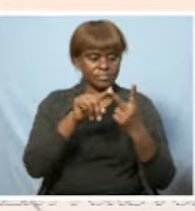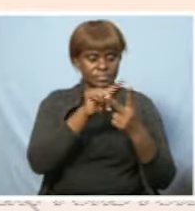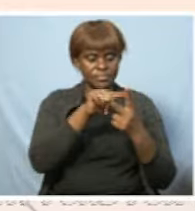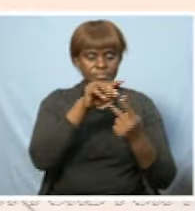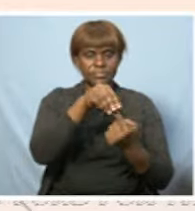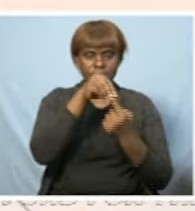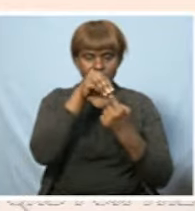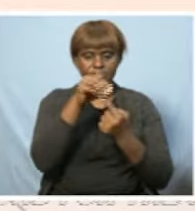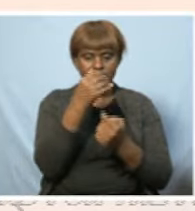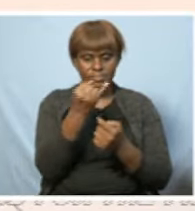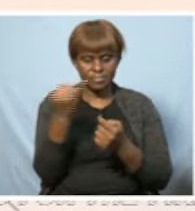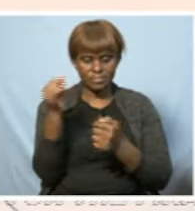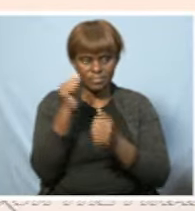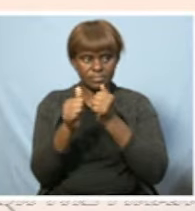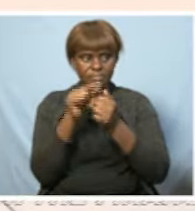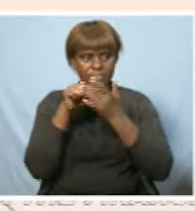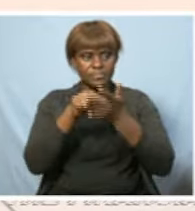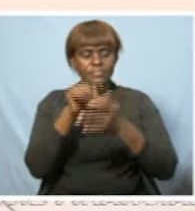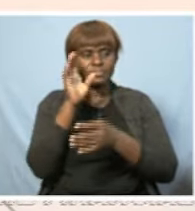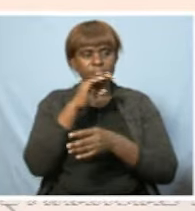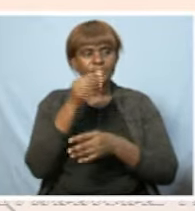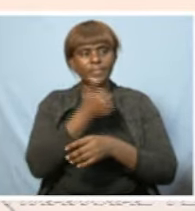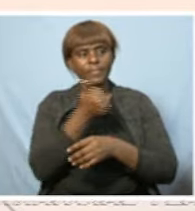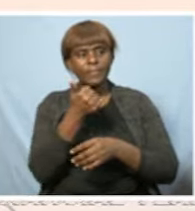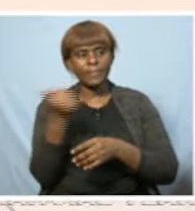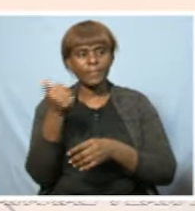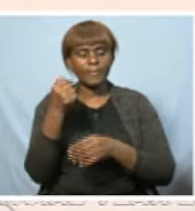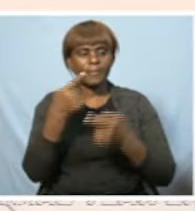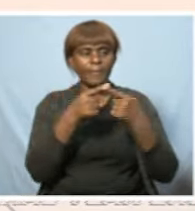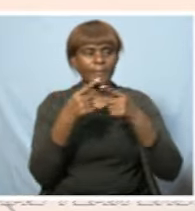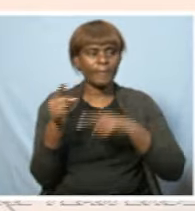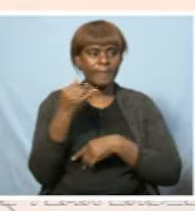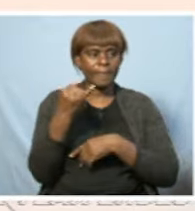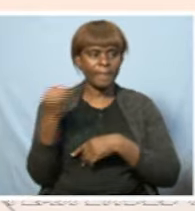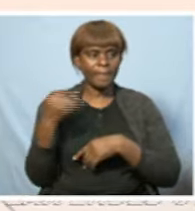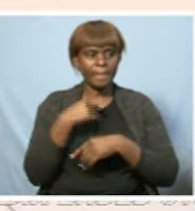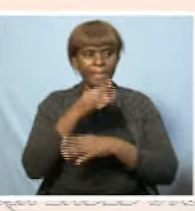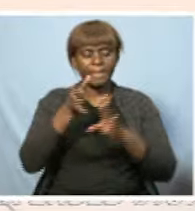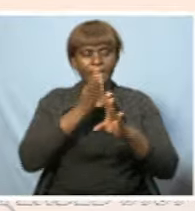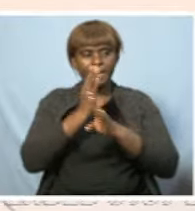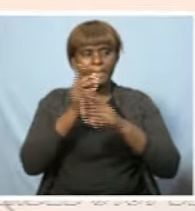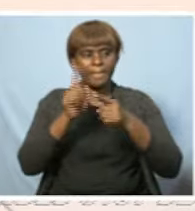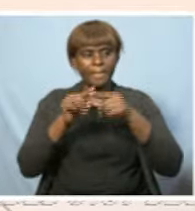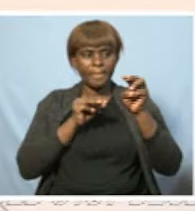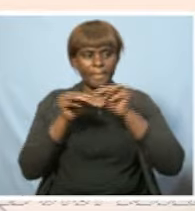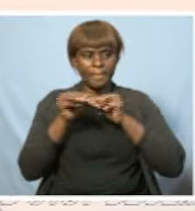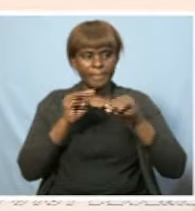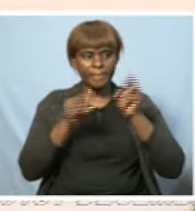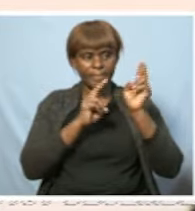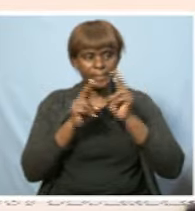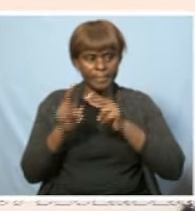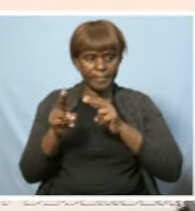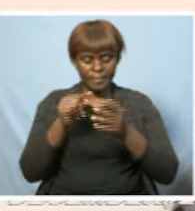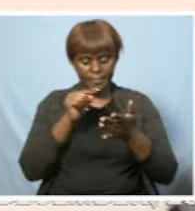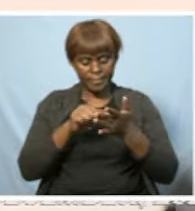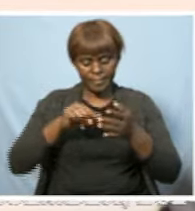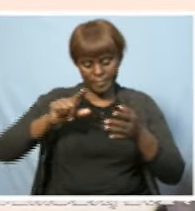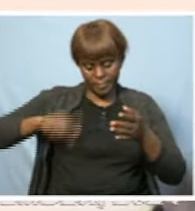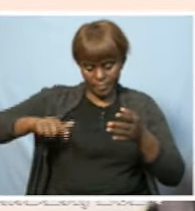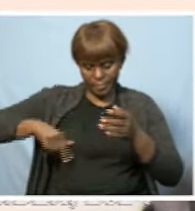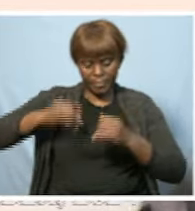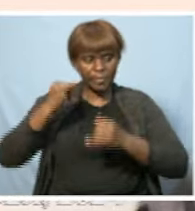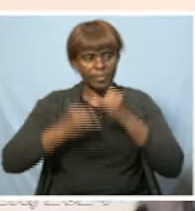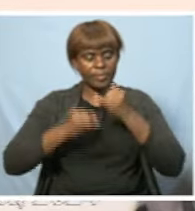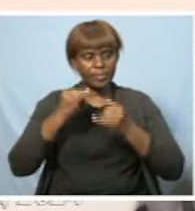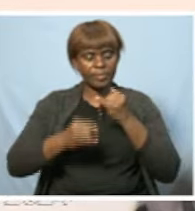issues which were cited for, and the others are cross-cutting issues. I'll go to the management response. Chair, this is delayed completion